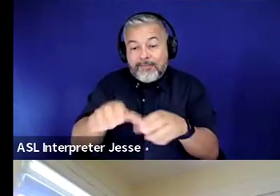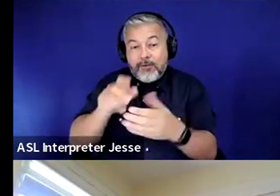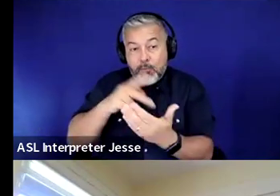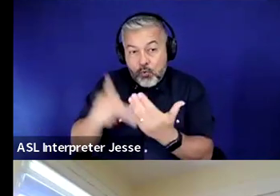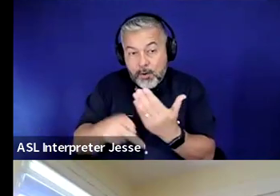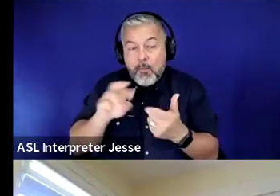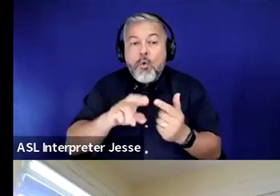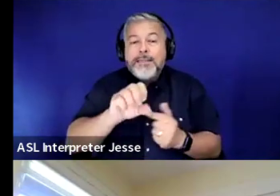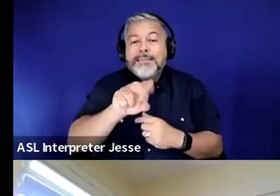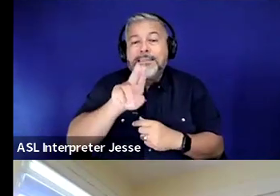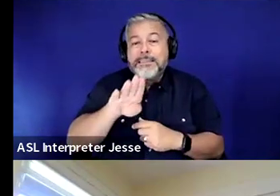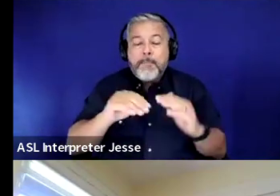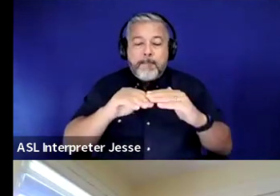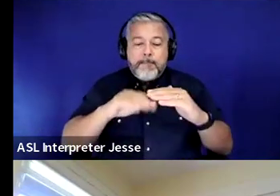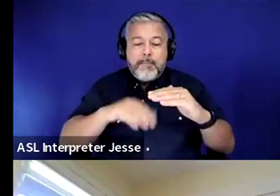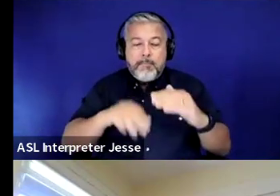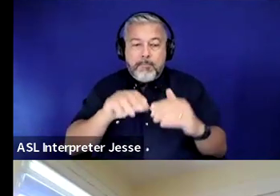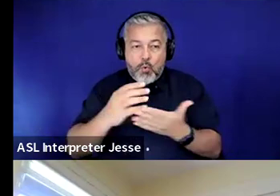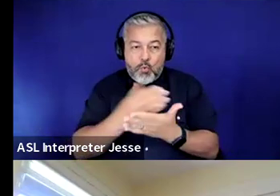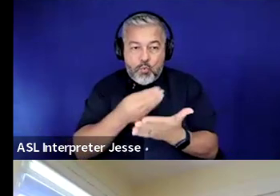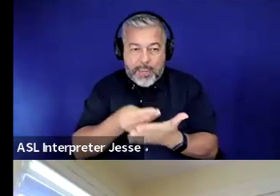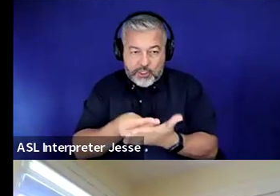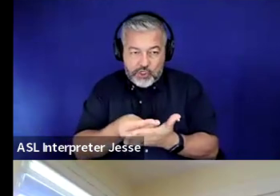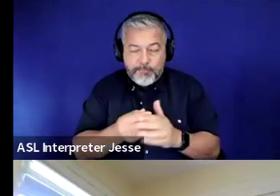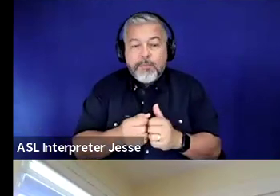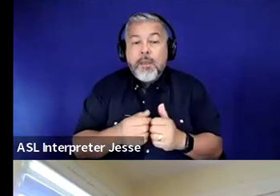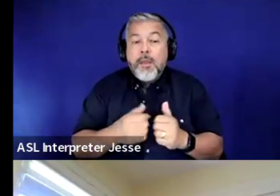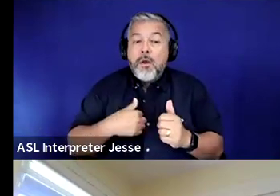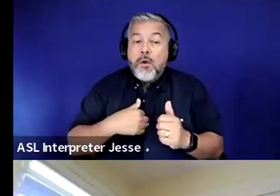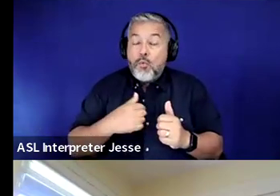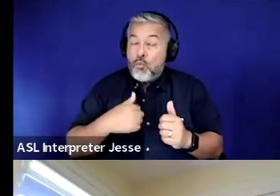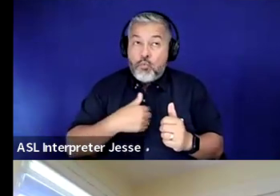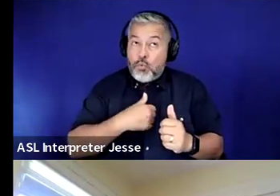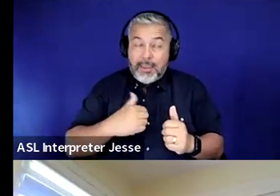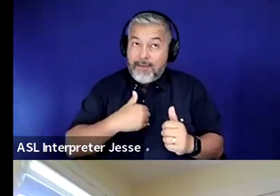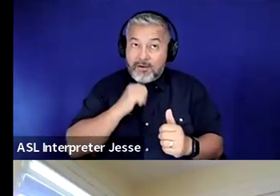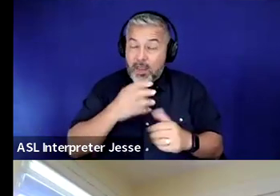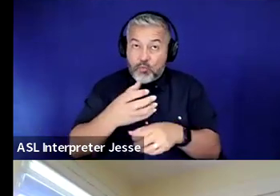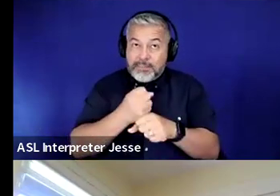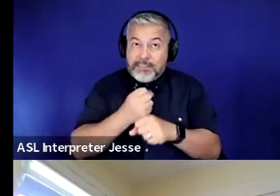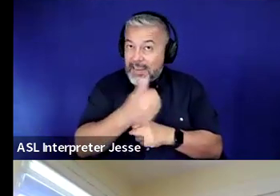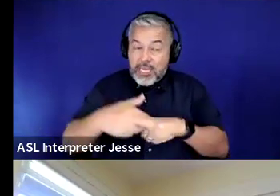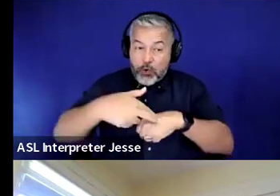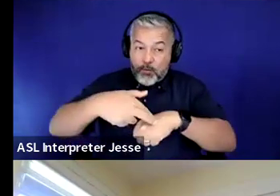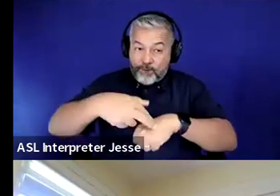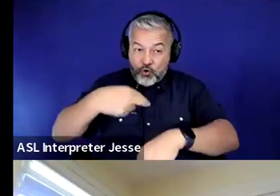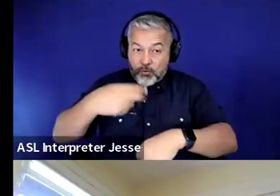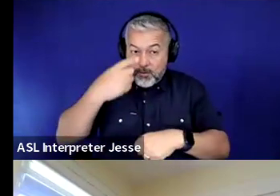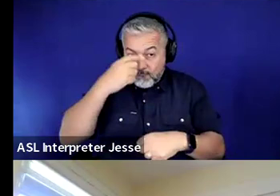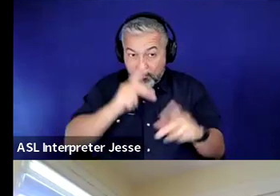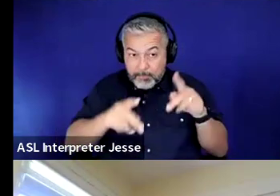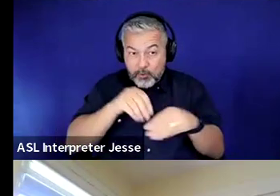sub minimum wage. And I really want to highlight that because I'll say we haven't gotten any referrals from folks in that